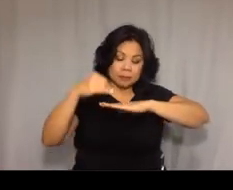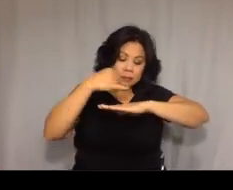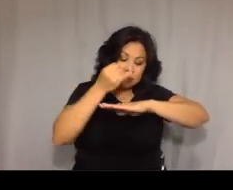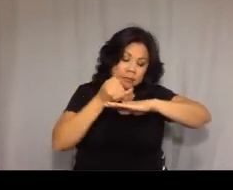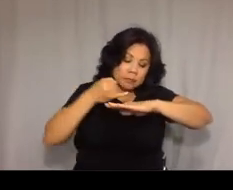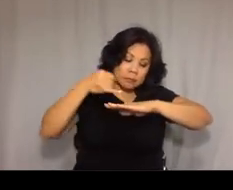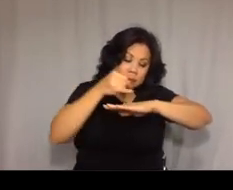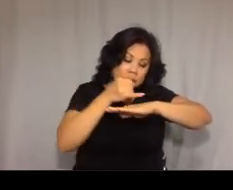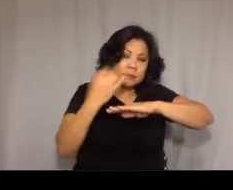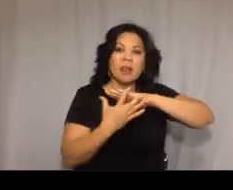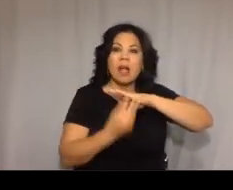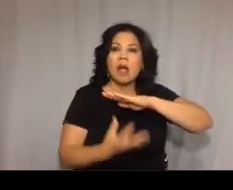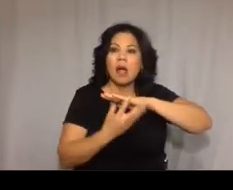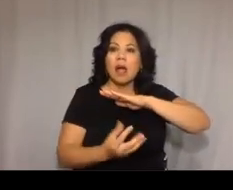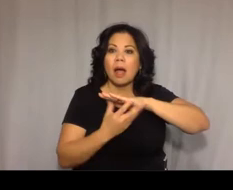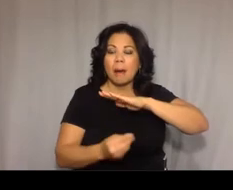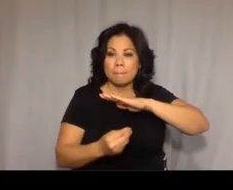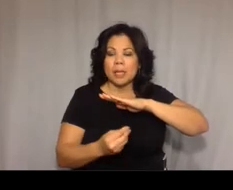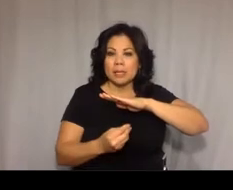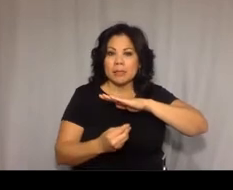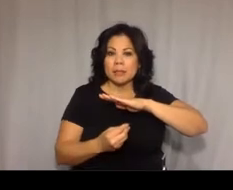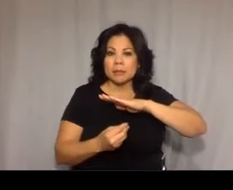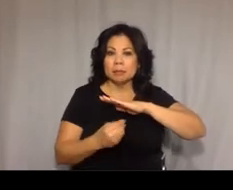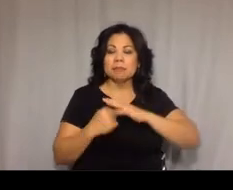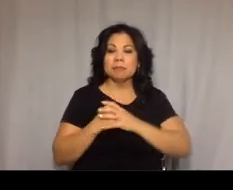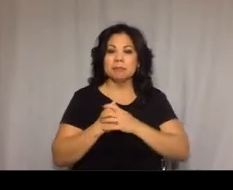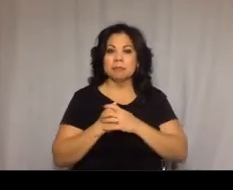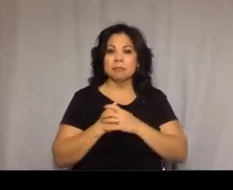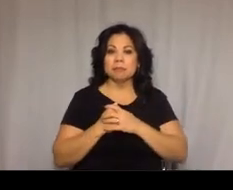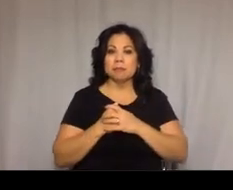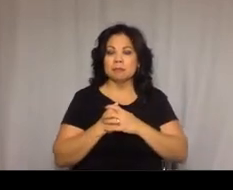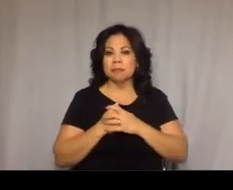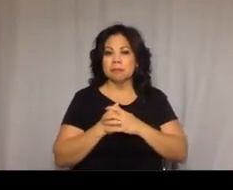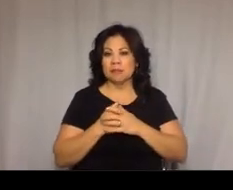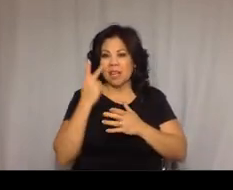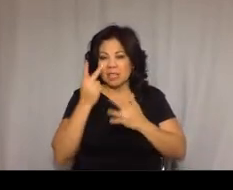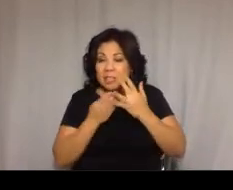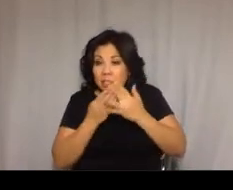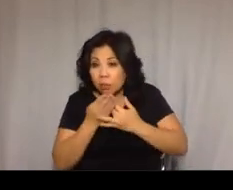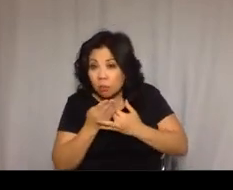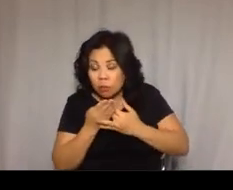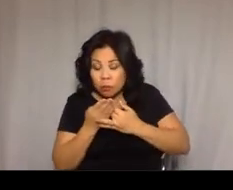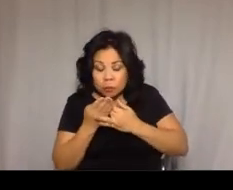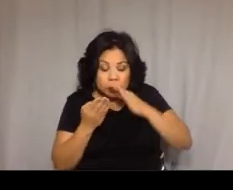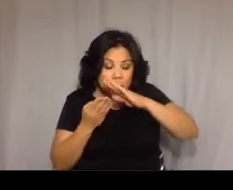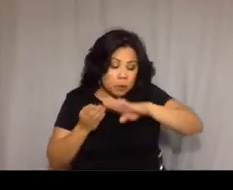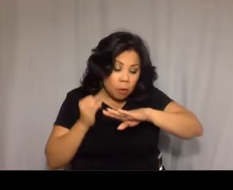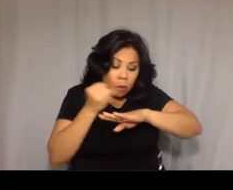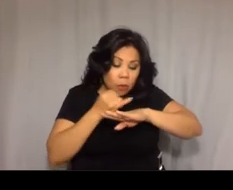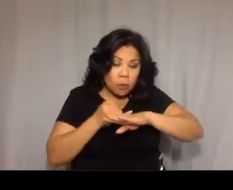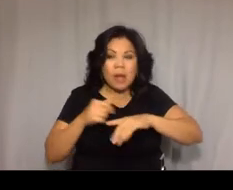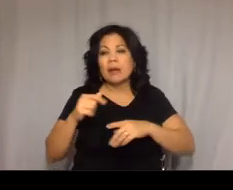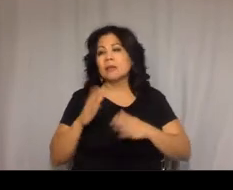to just draw over my Sharpie lines that I can see through this paper. This is a great practice,